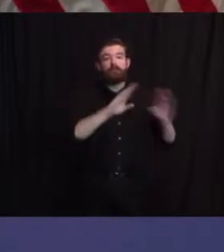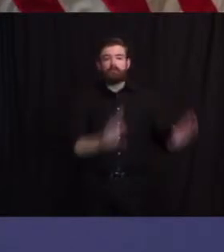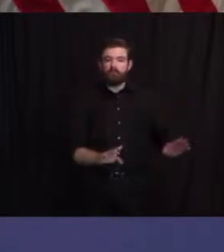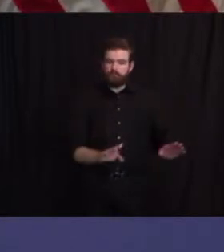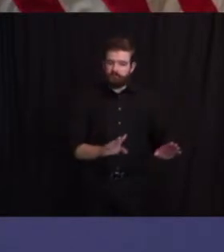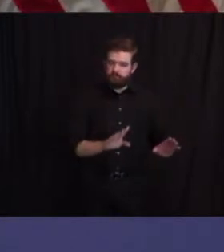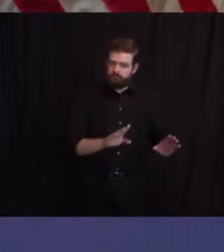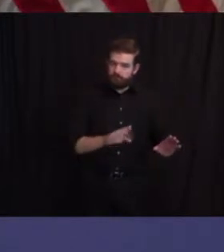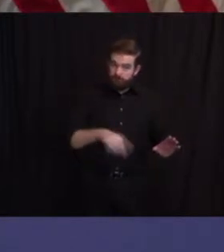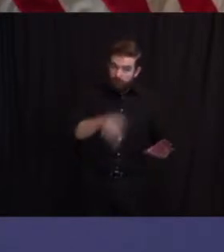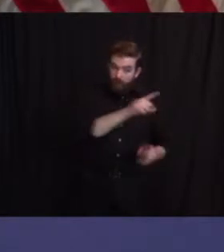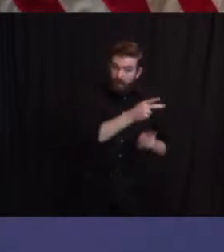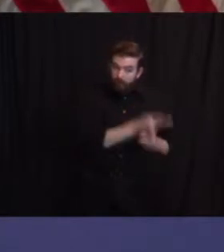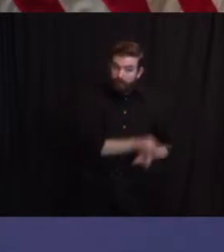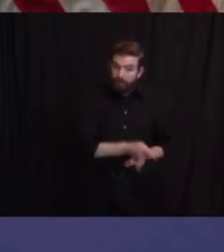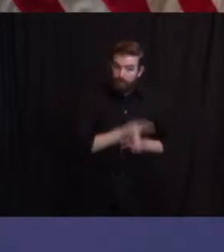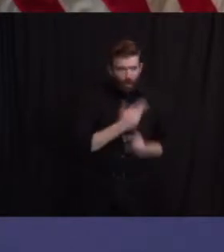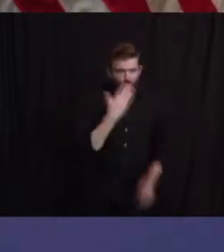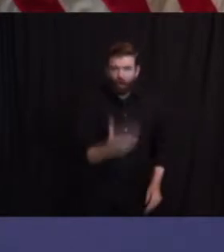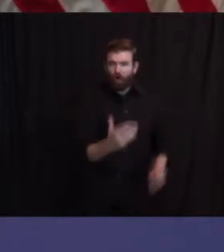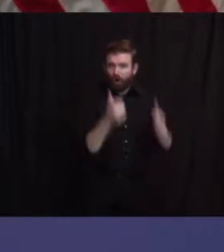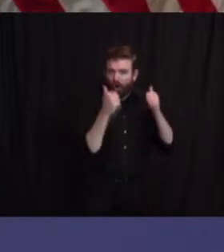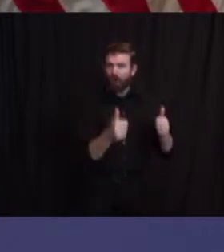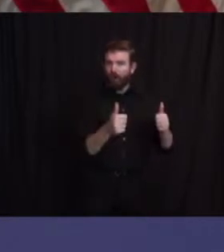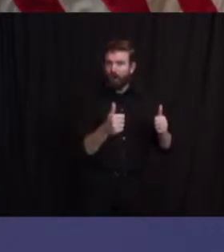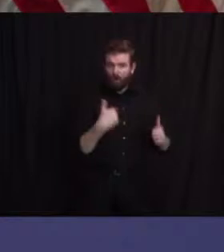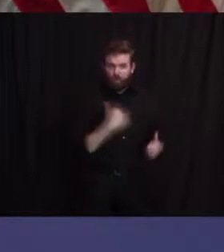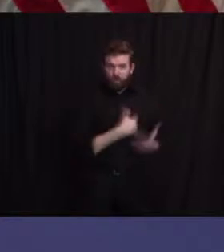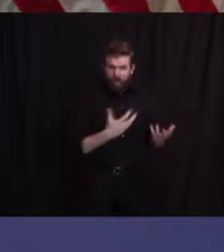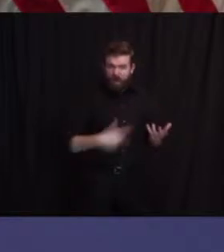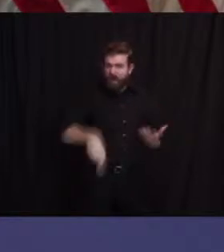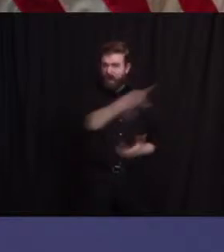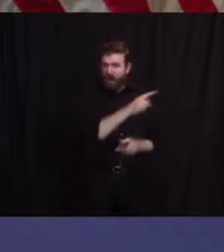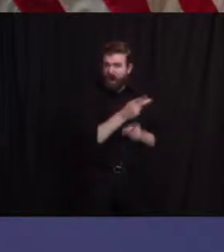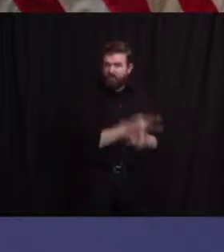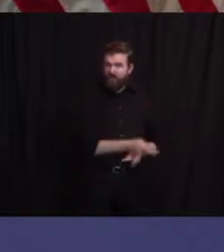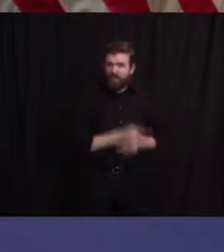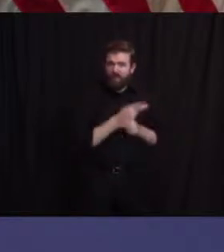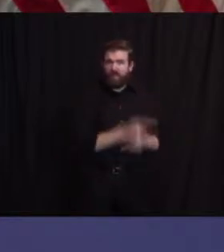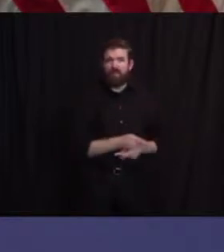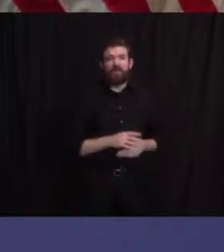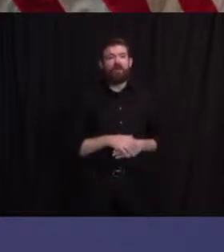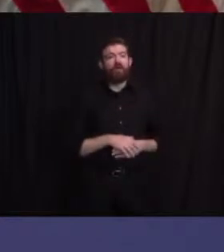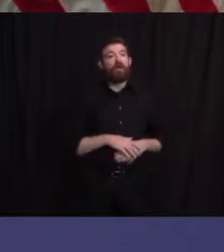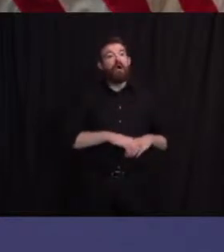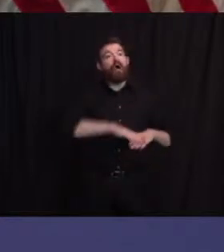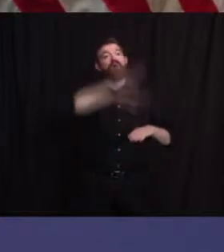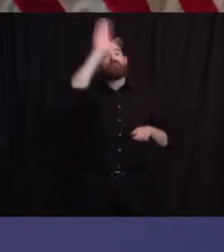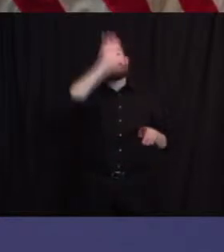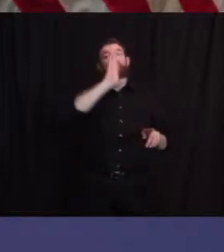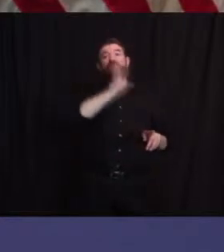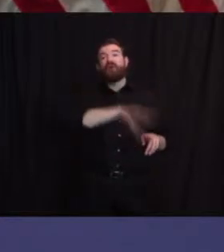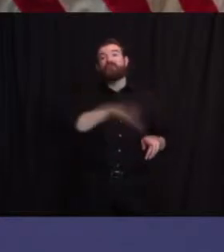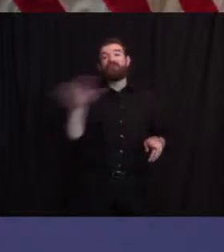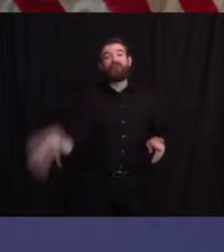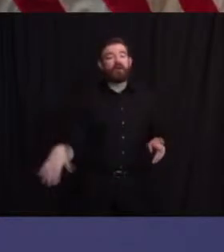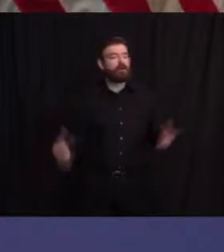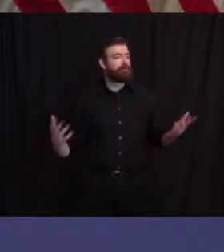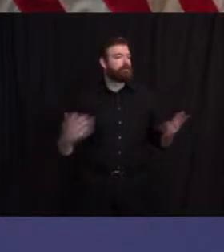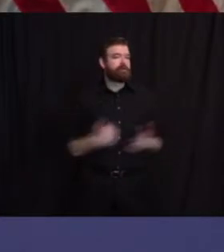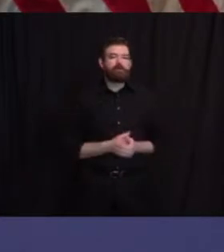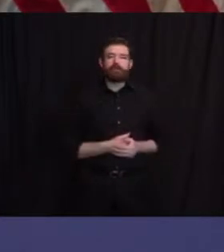I don't say it with any morbidity. It's quite clear. It's really not over 55 as much as it's over. Judy, we've got the numbers. I